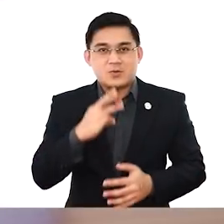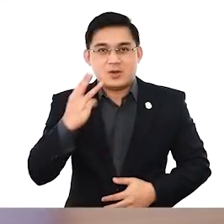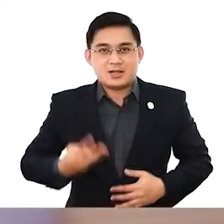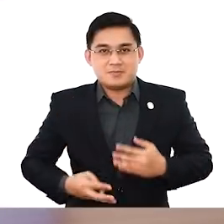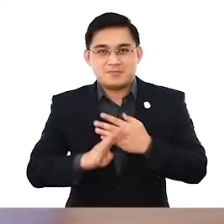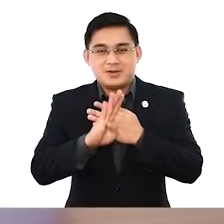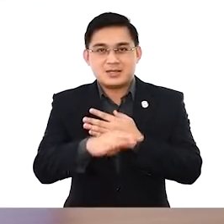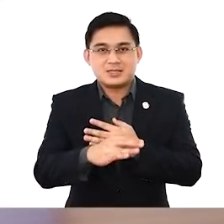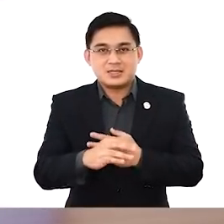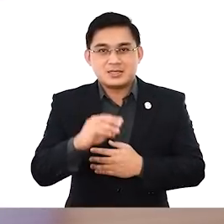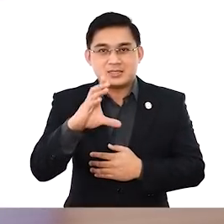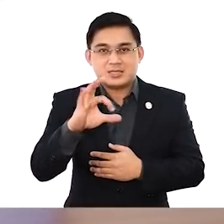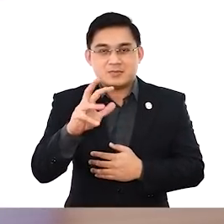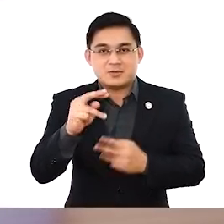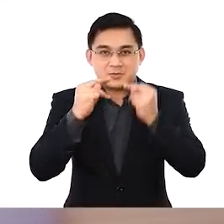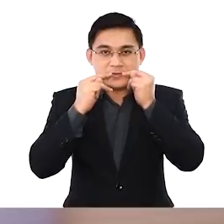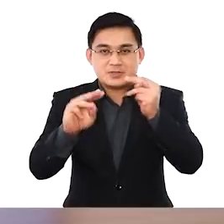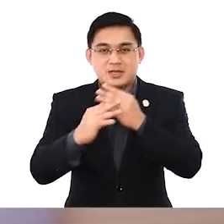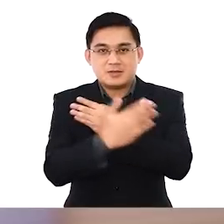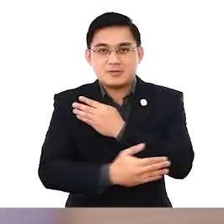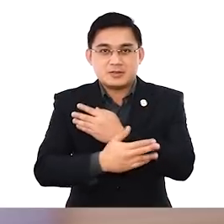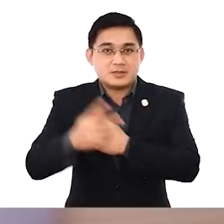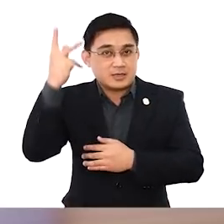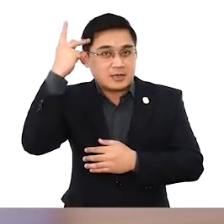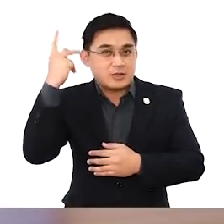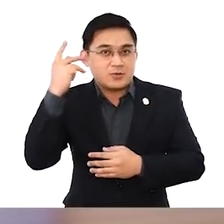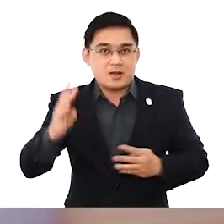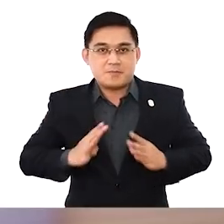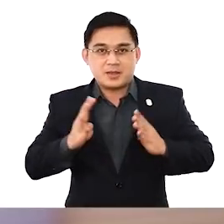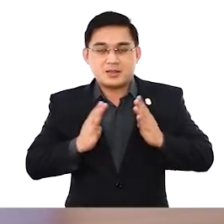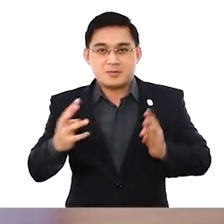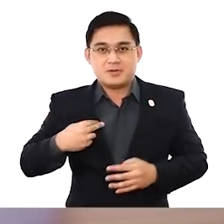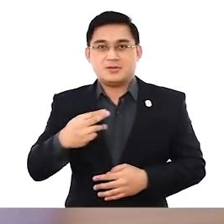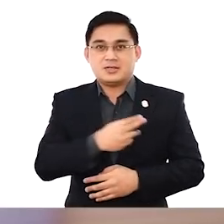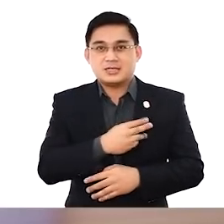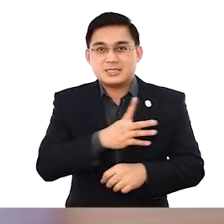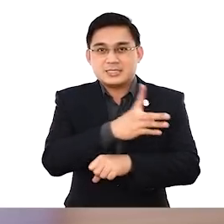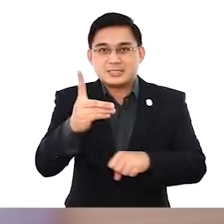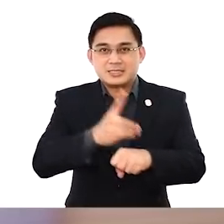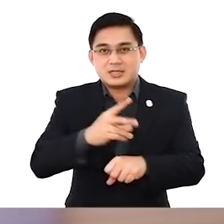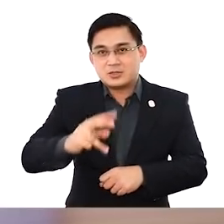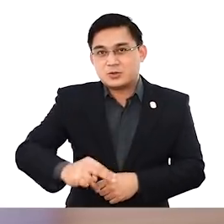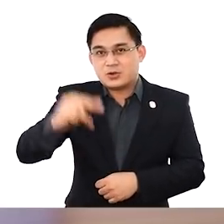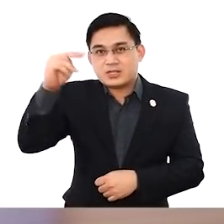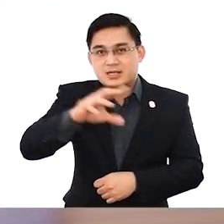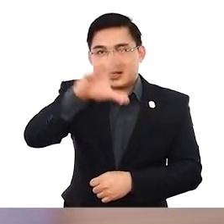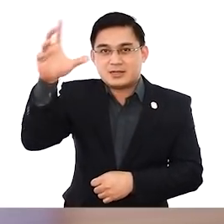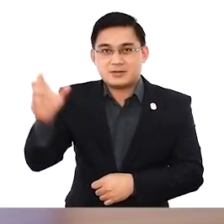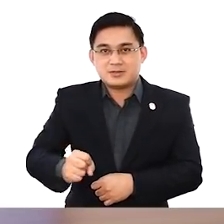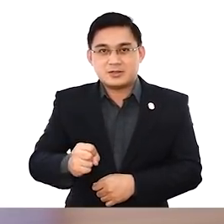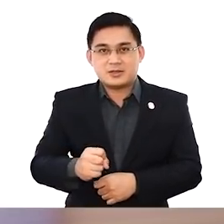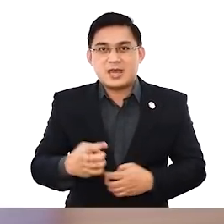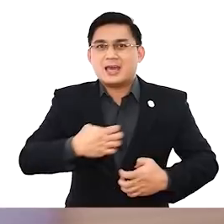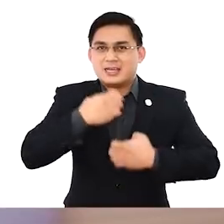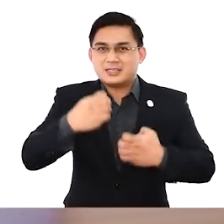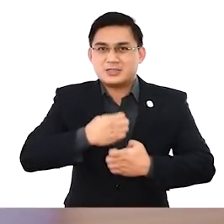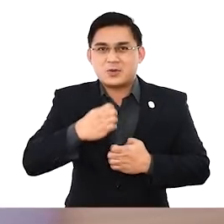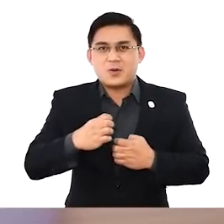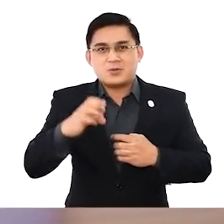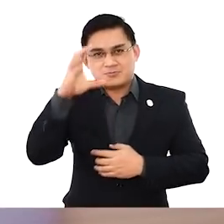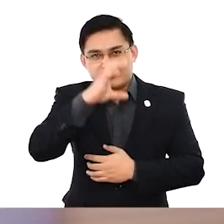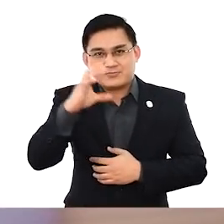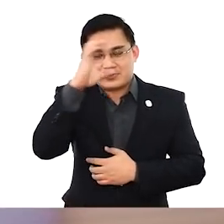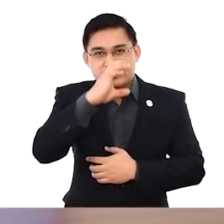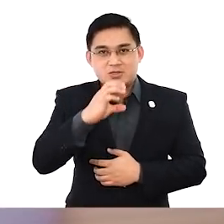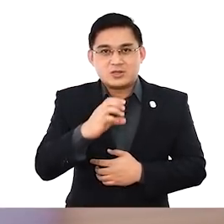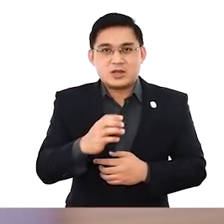Welcome back. For CFO News Abroad, the Kadiwa and Binhi members from the District of Northern Africa enjoyed finding